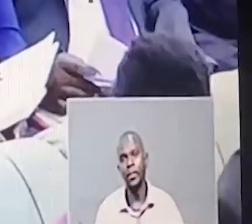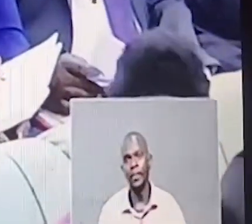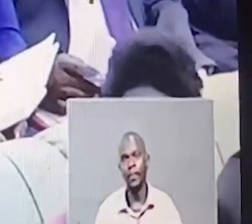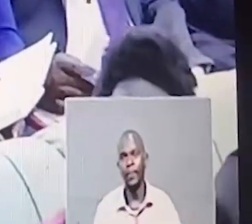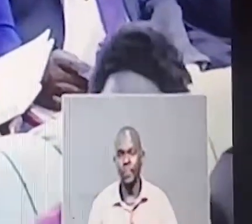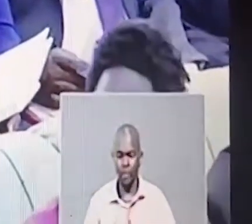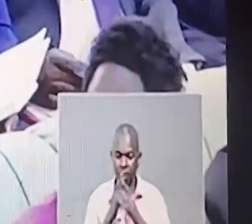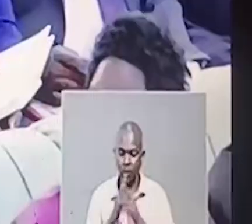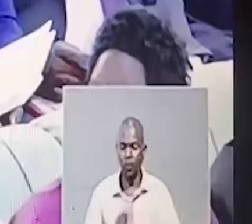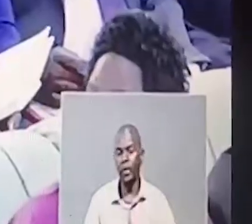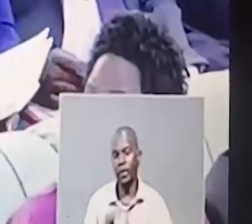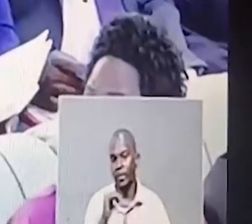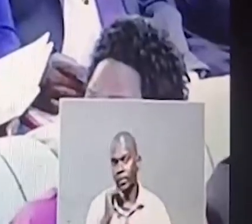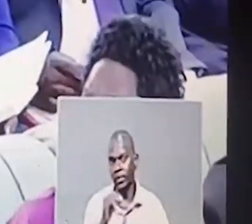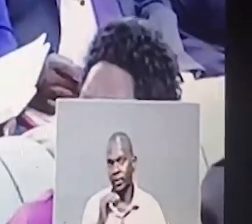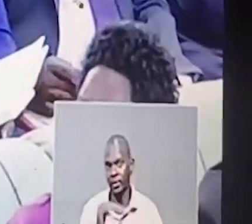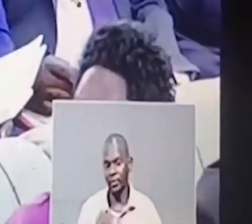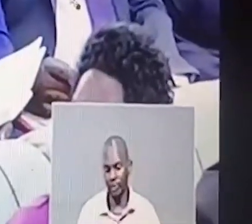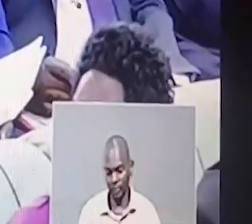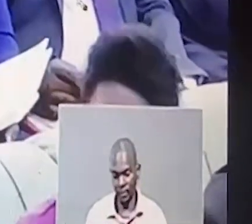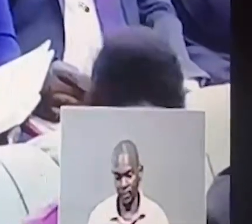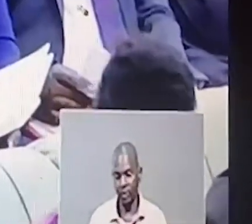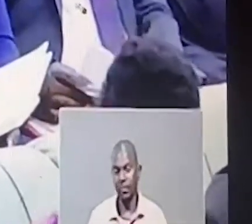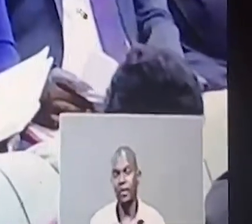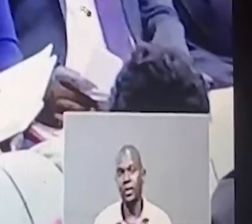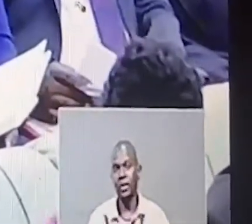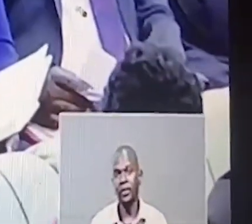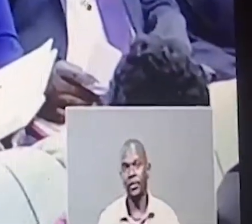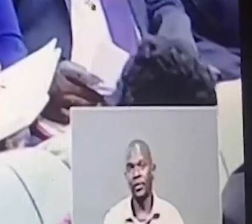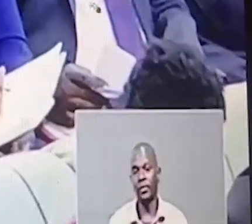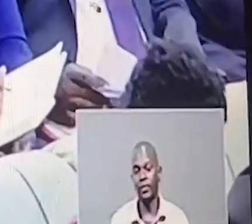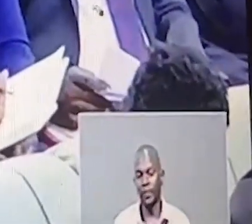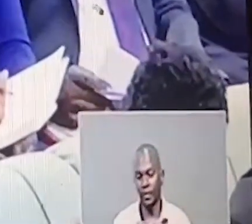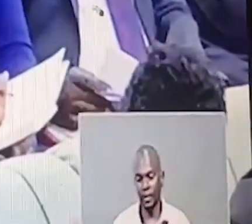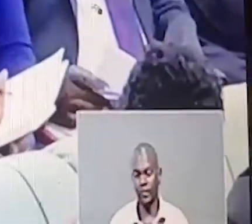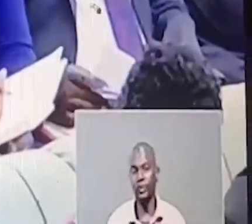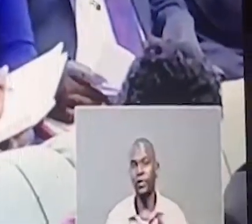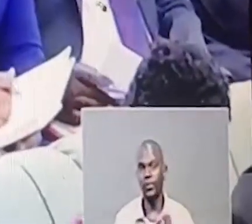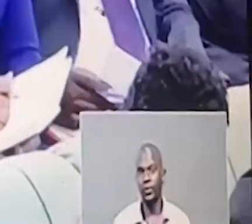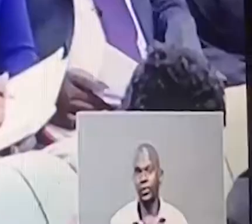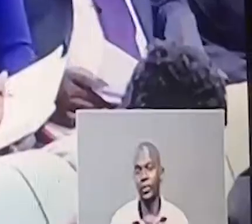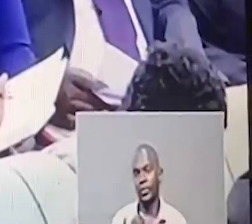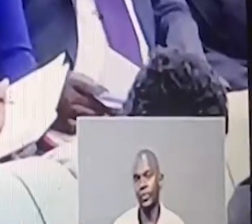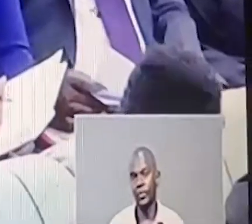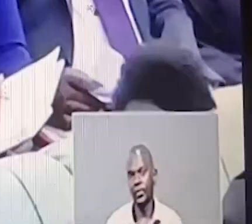Right Honorable Speaker, I beg to lay the certificate of financial implication for the bill.